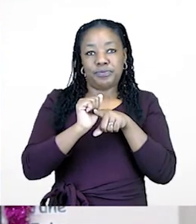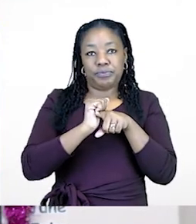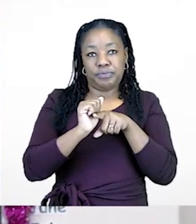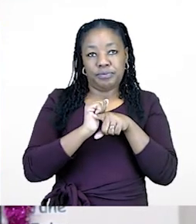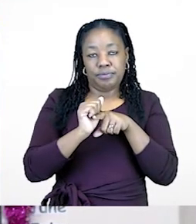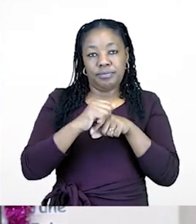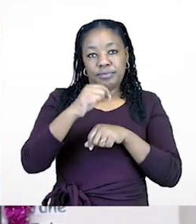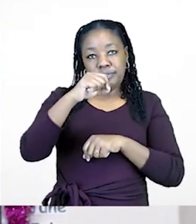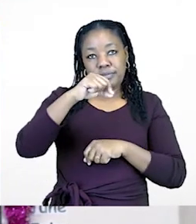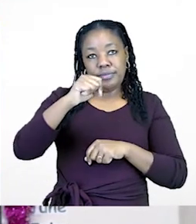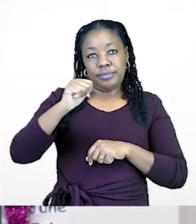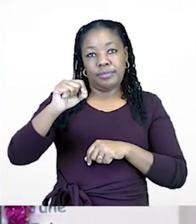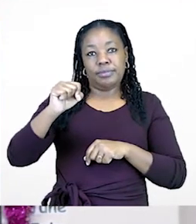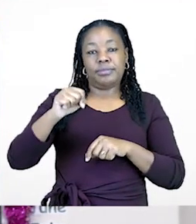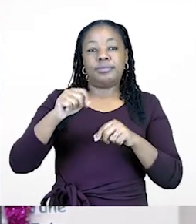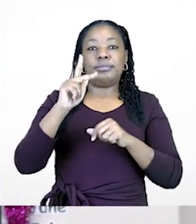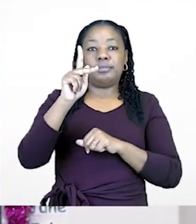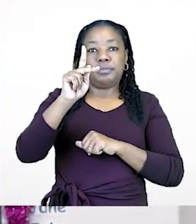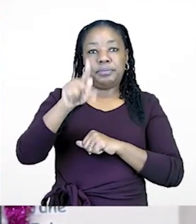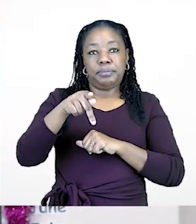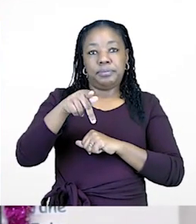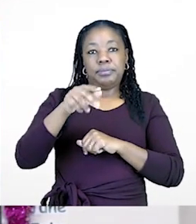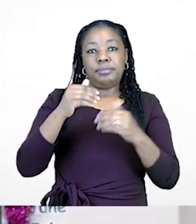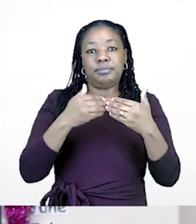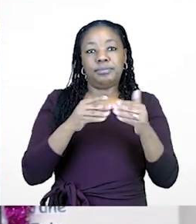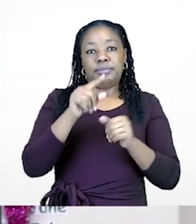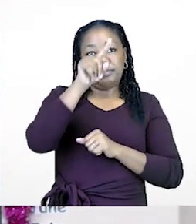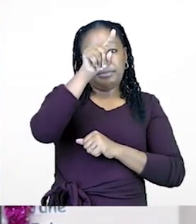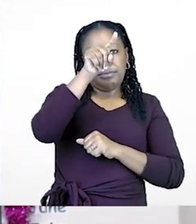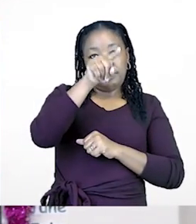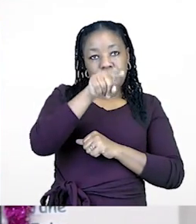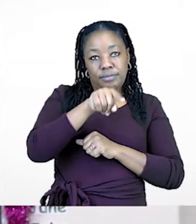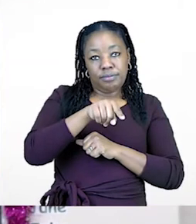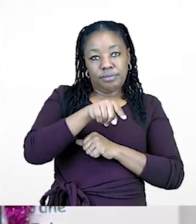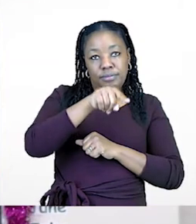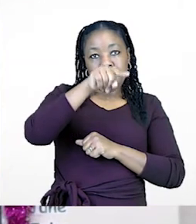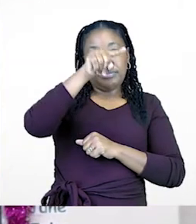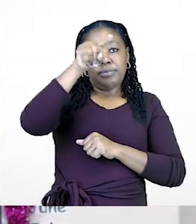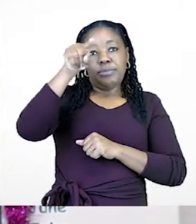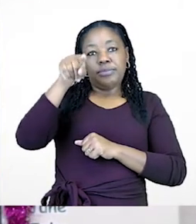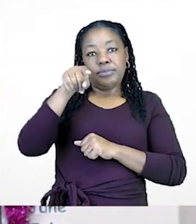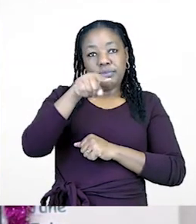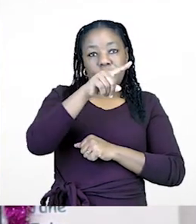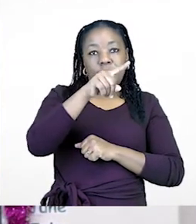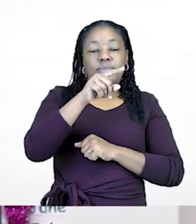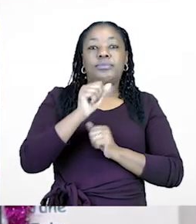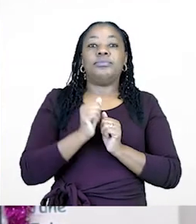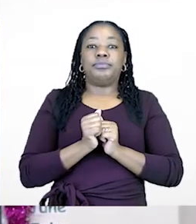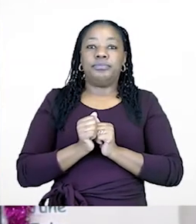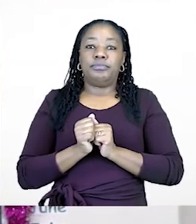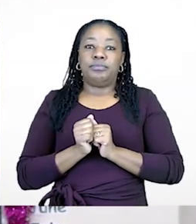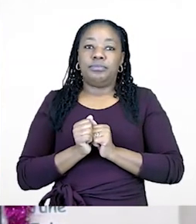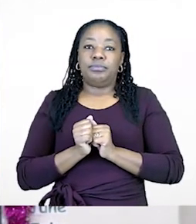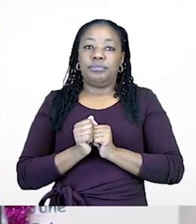top, we go down, up, and round